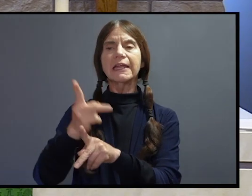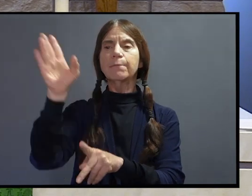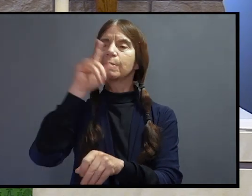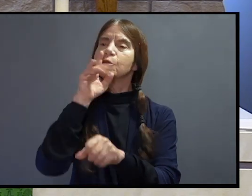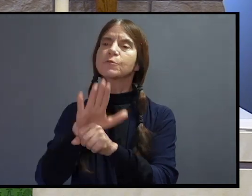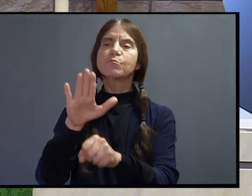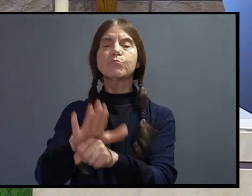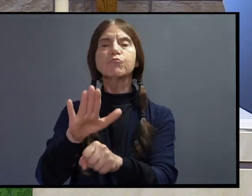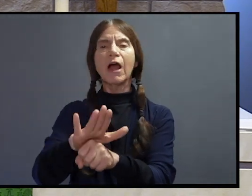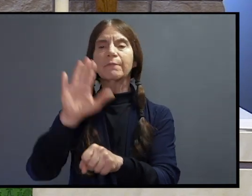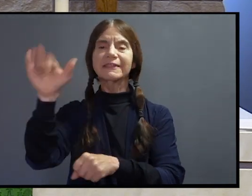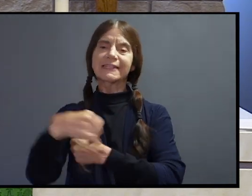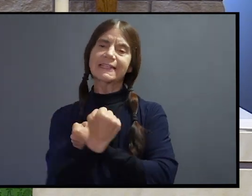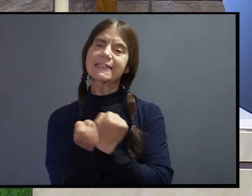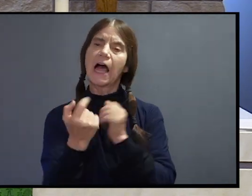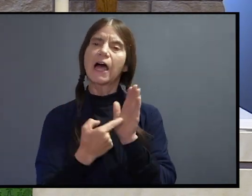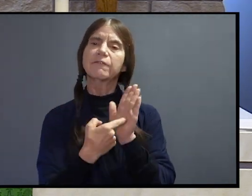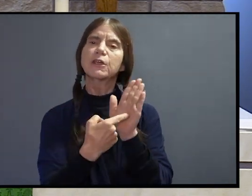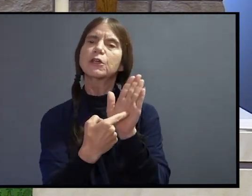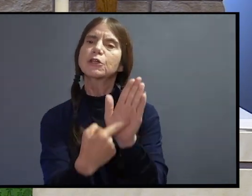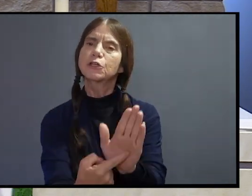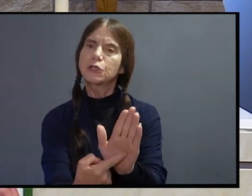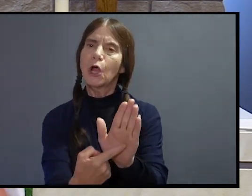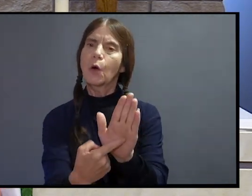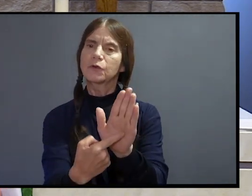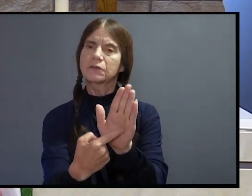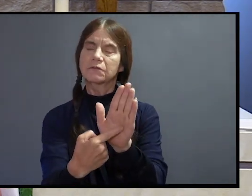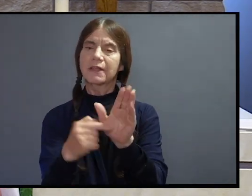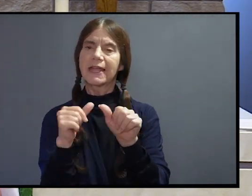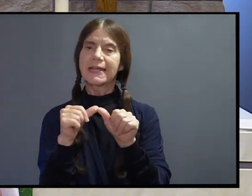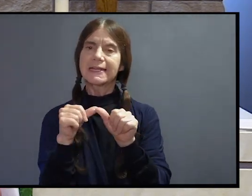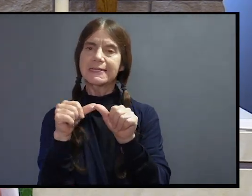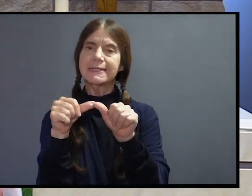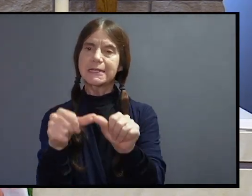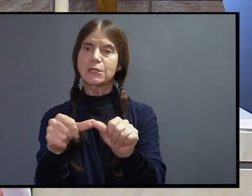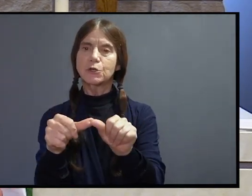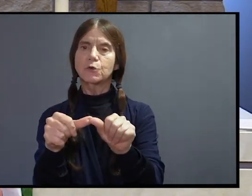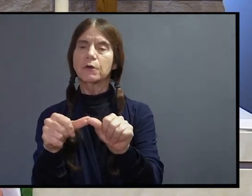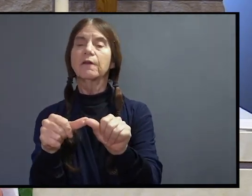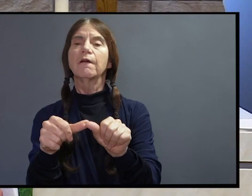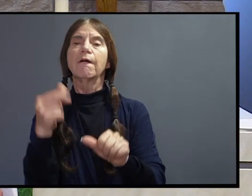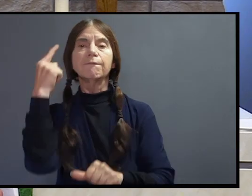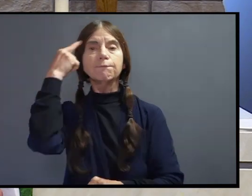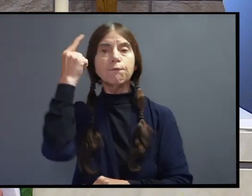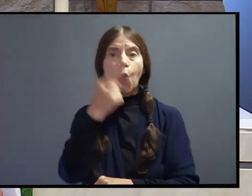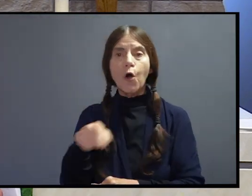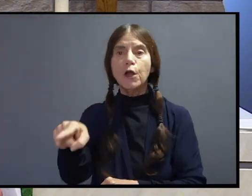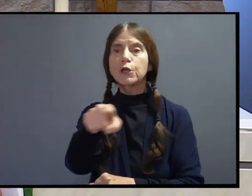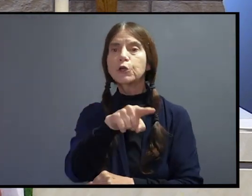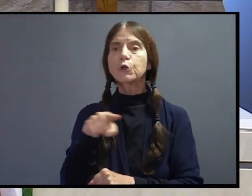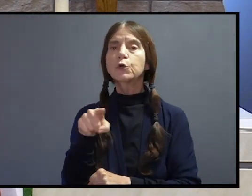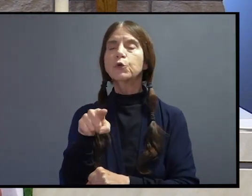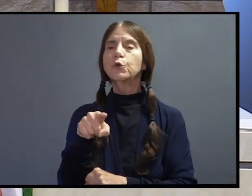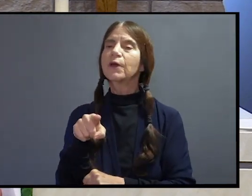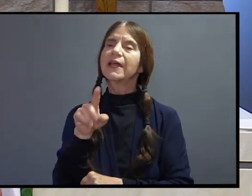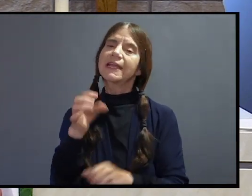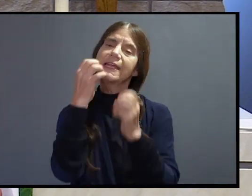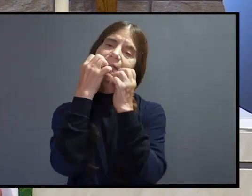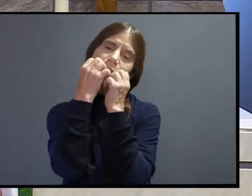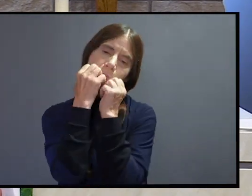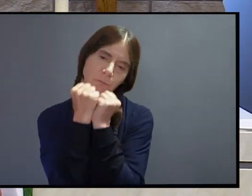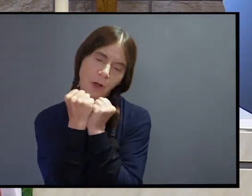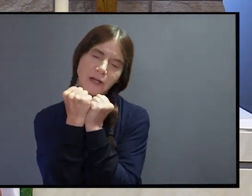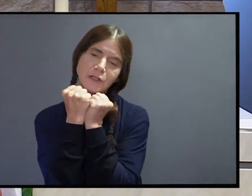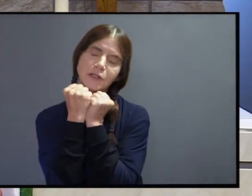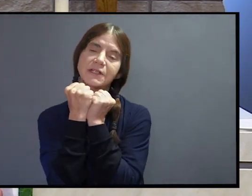covenant and steadfast love with you. For you, His precious